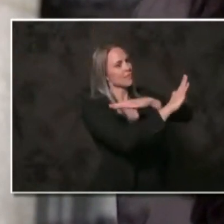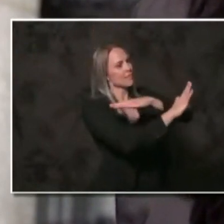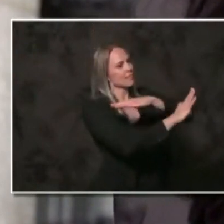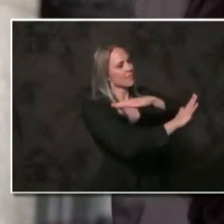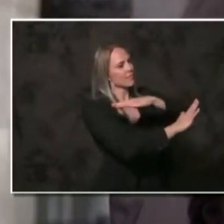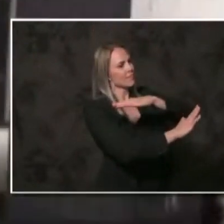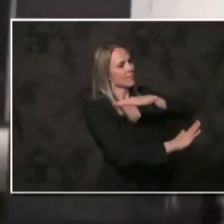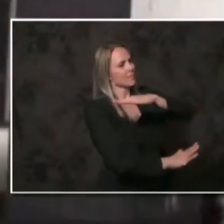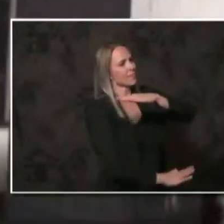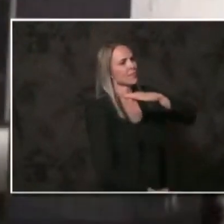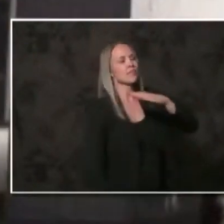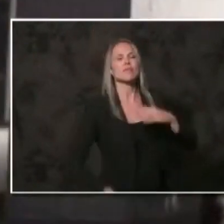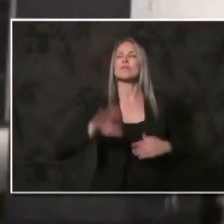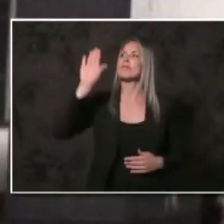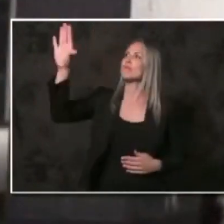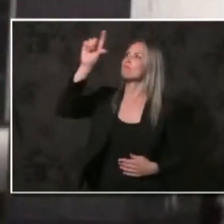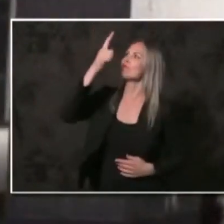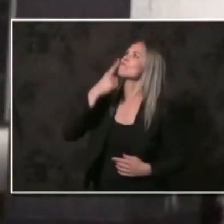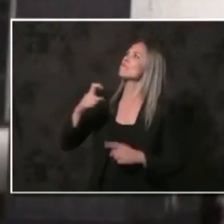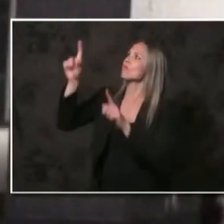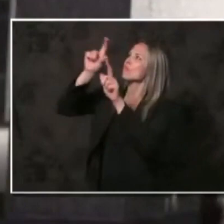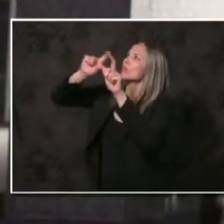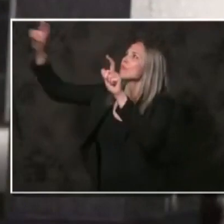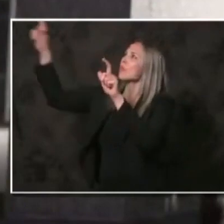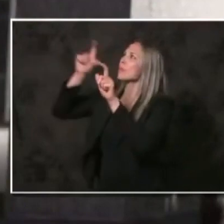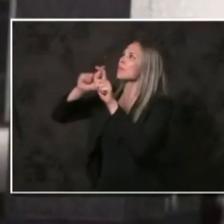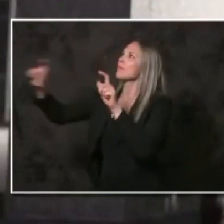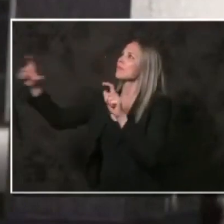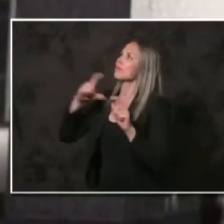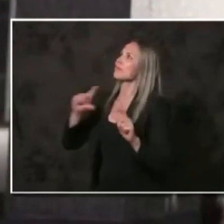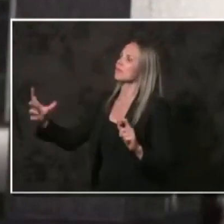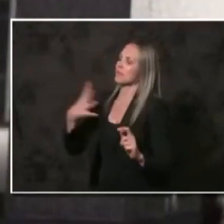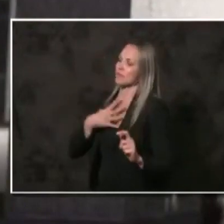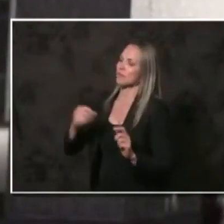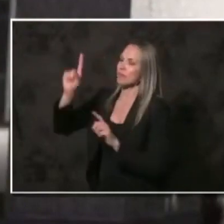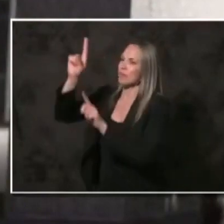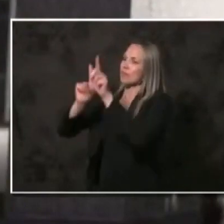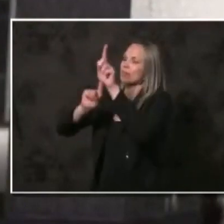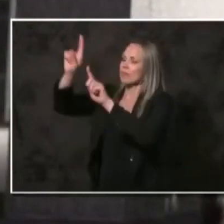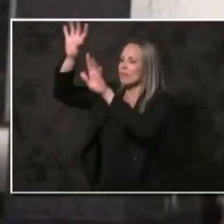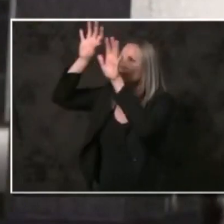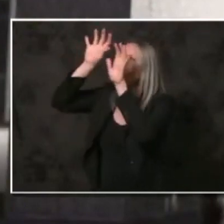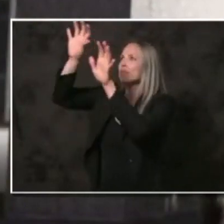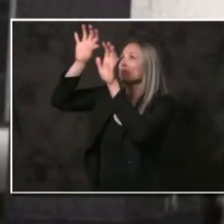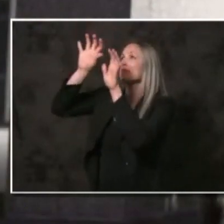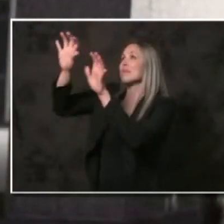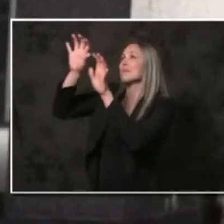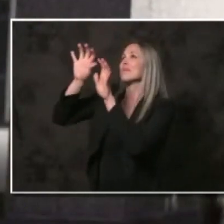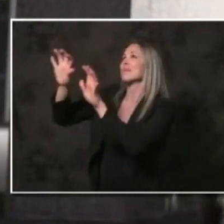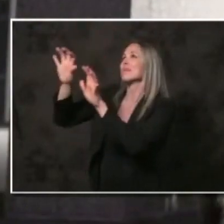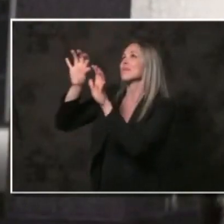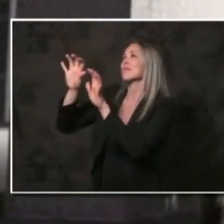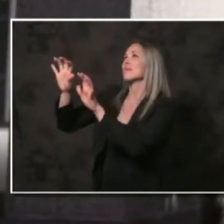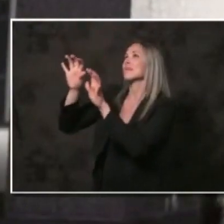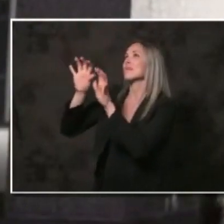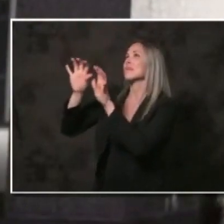Whose broad stripes and bright stars